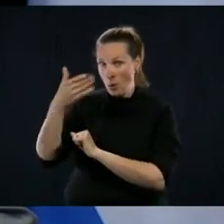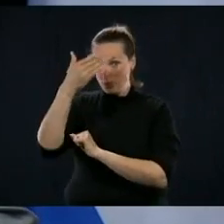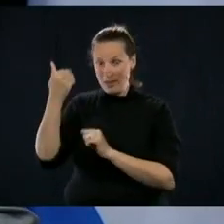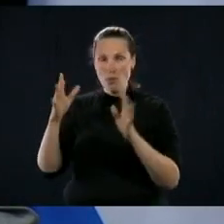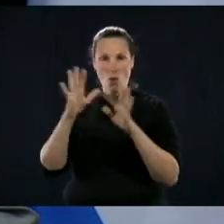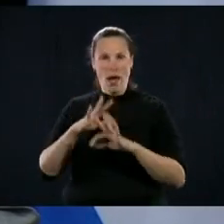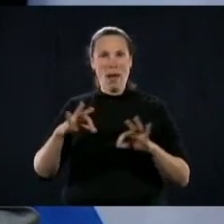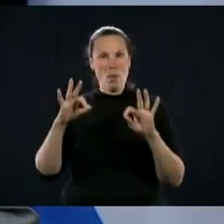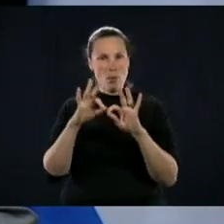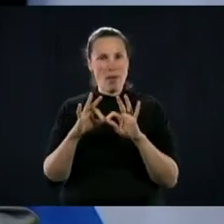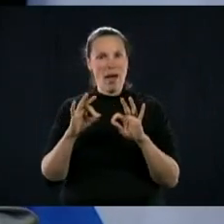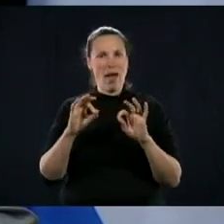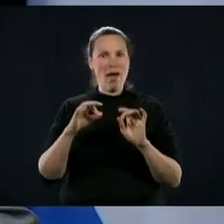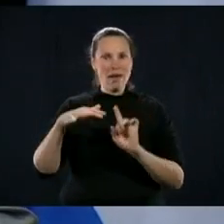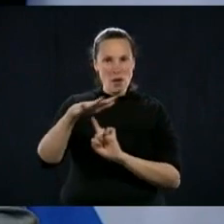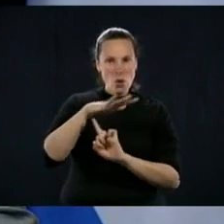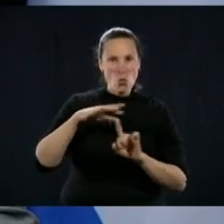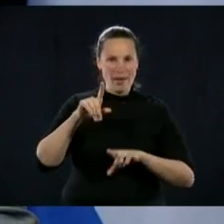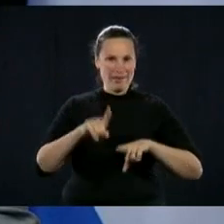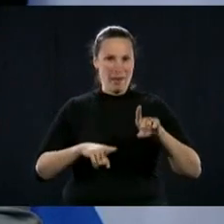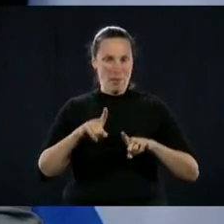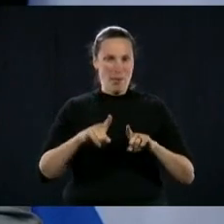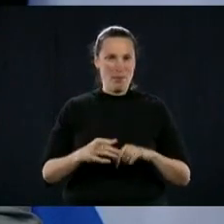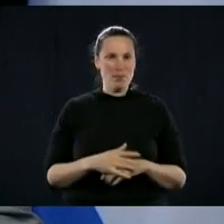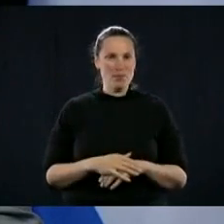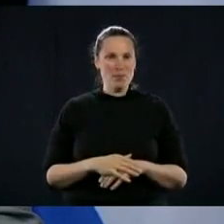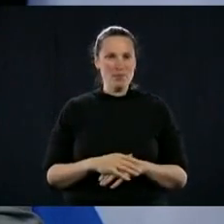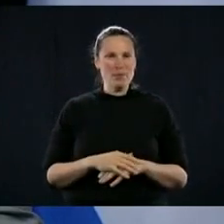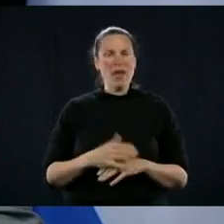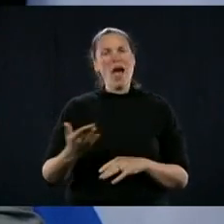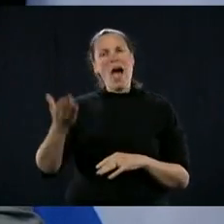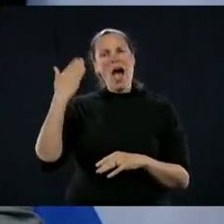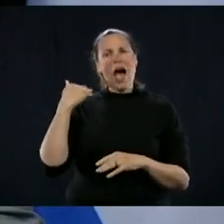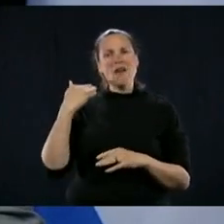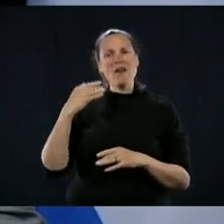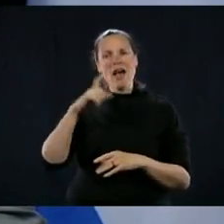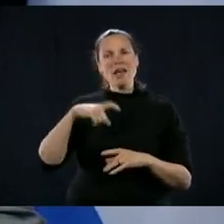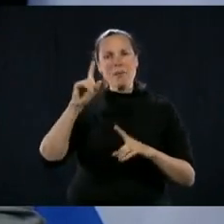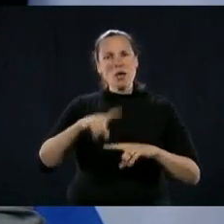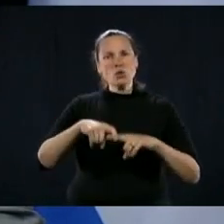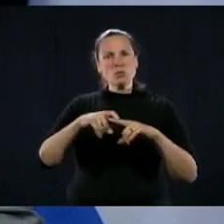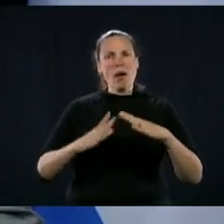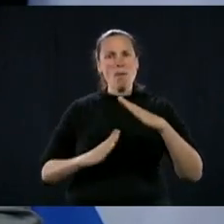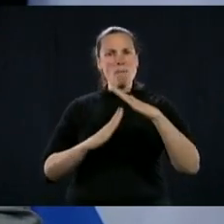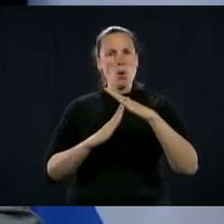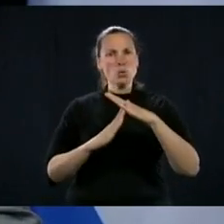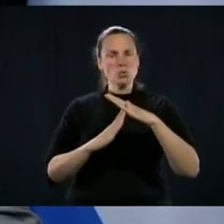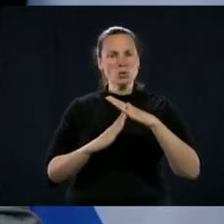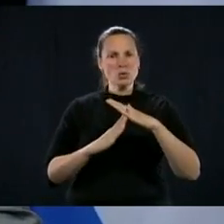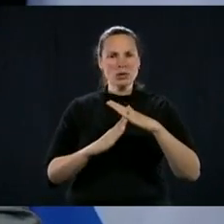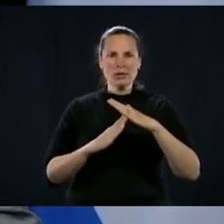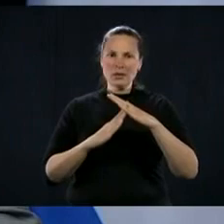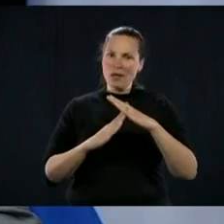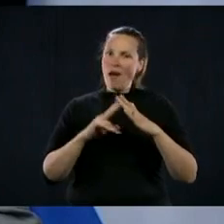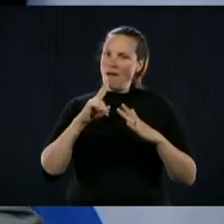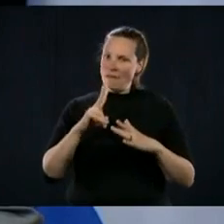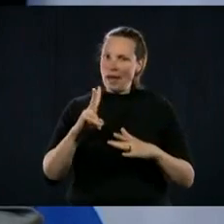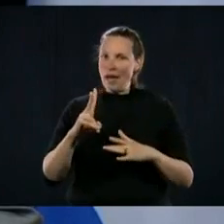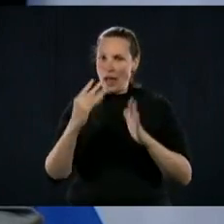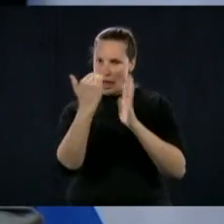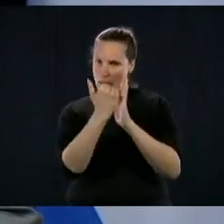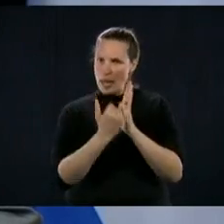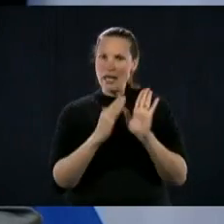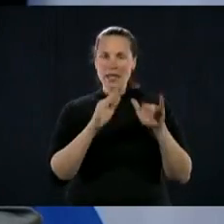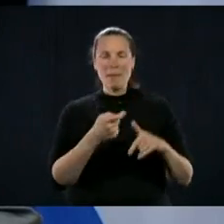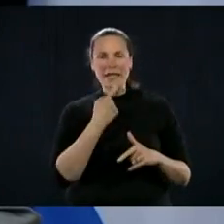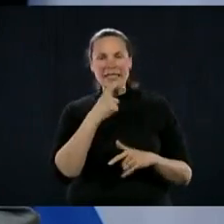etc. So we also have to see this reopening. It's almost we stopped. We defined who the